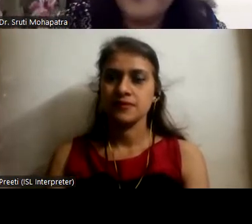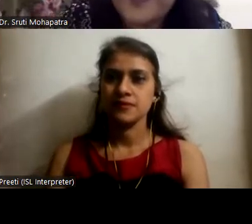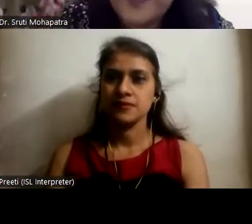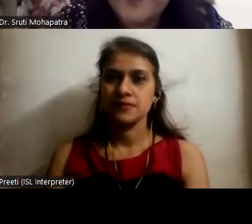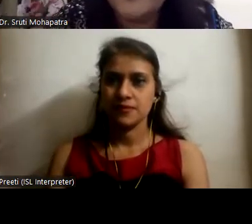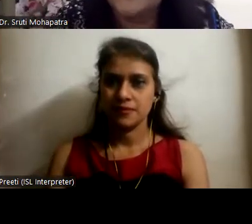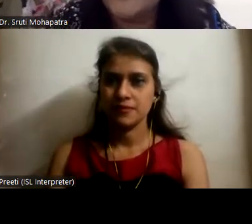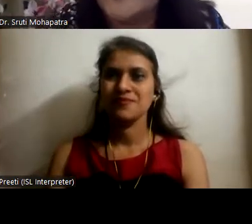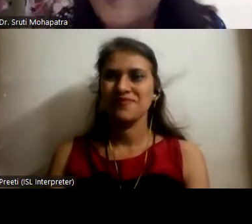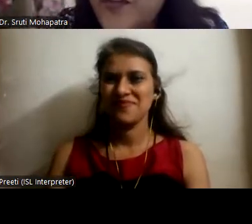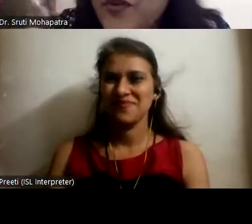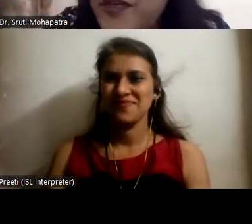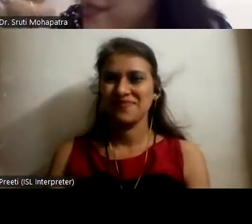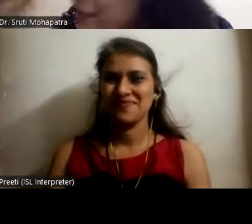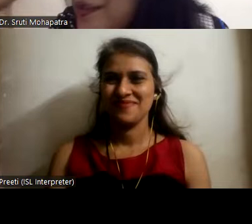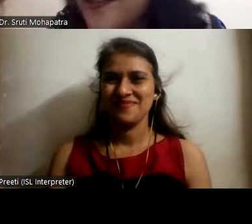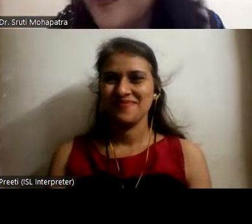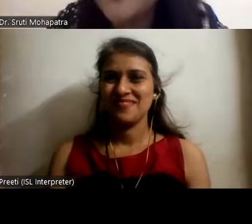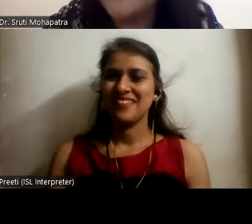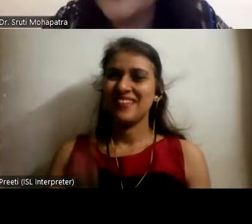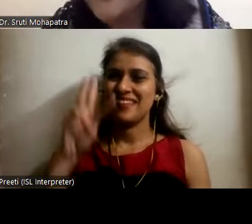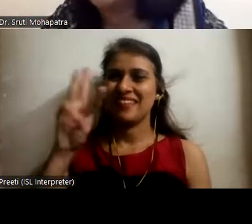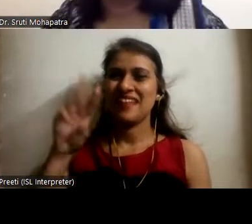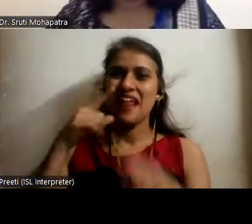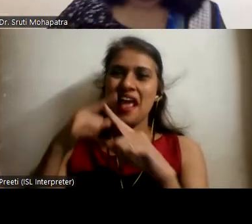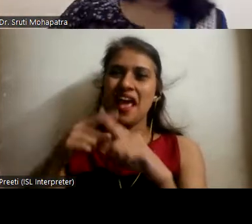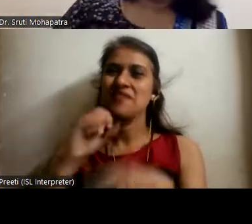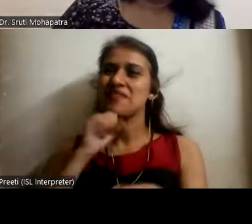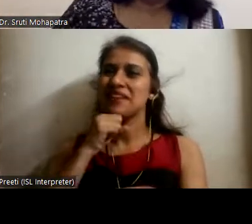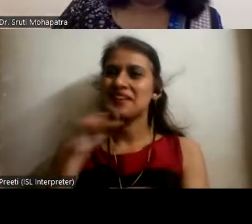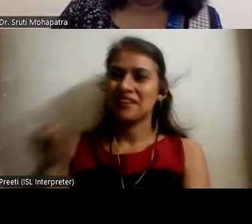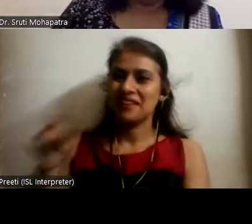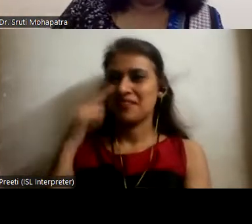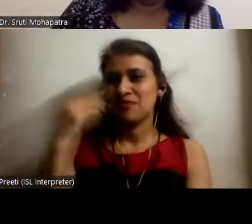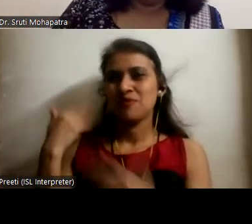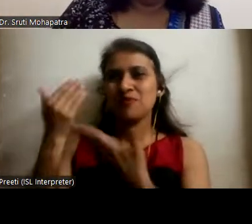I'm babysitting a 3.5-year-old niece. So excuse me.